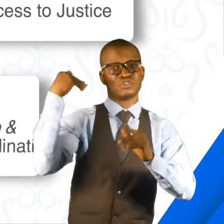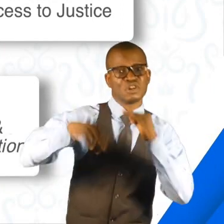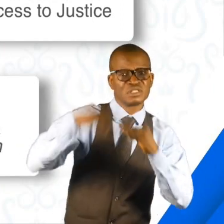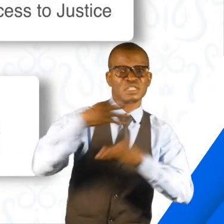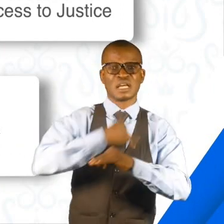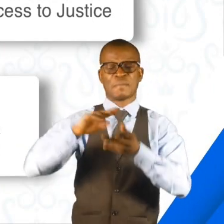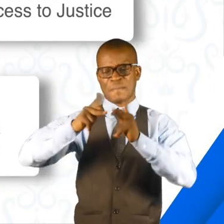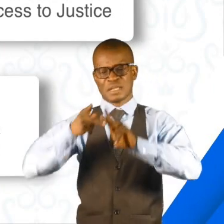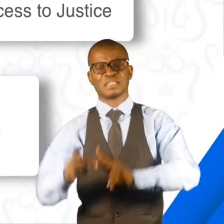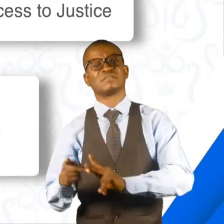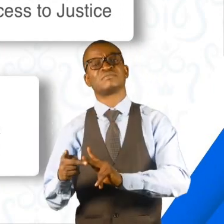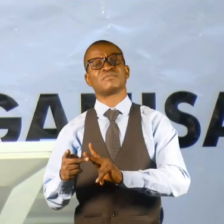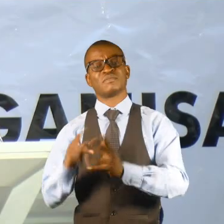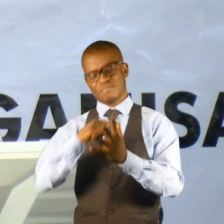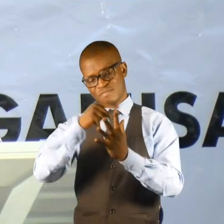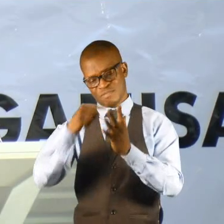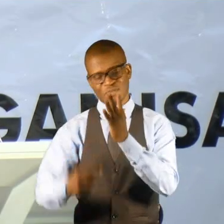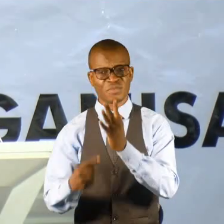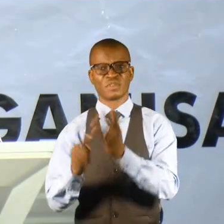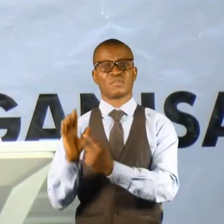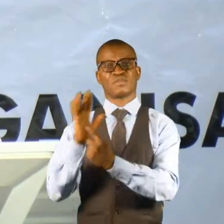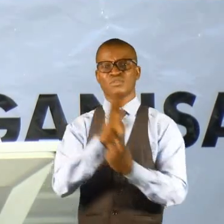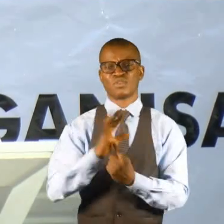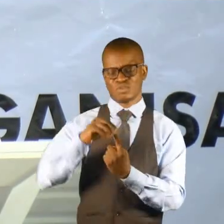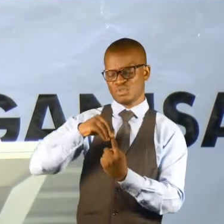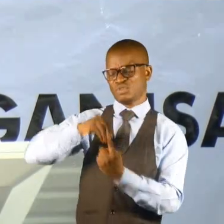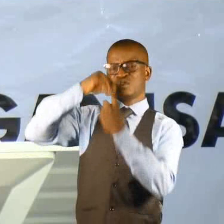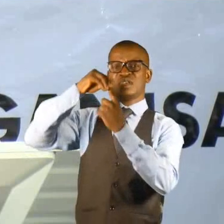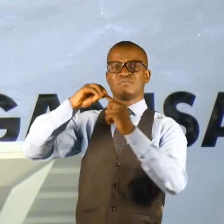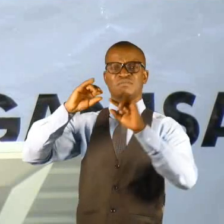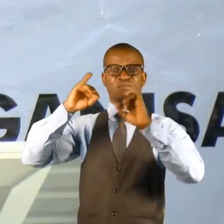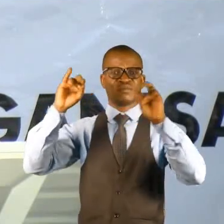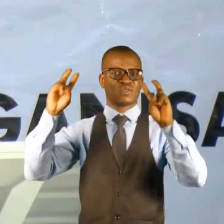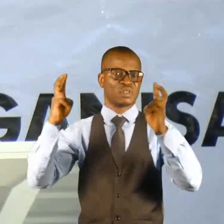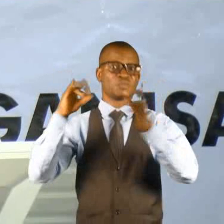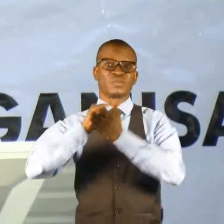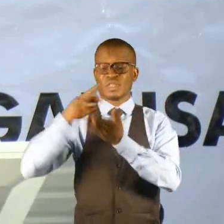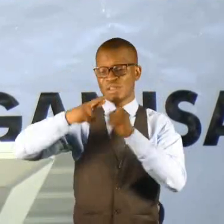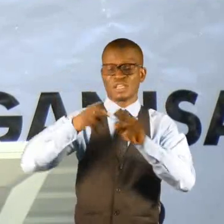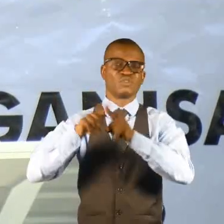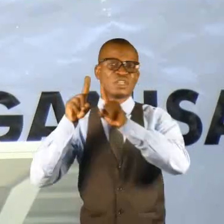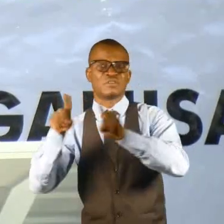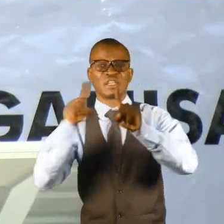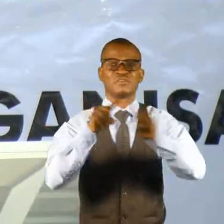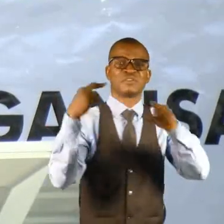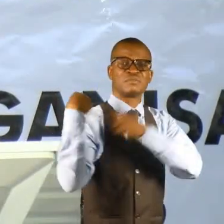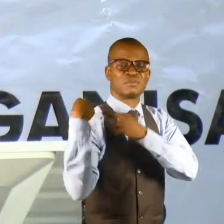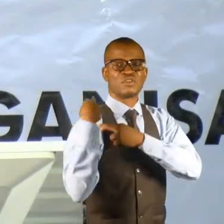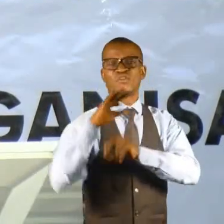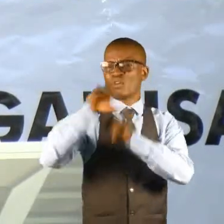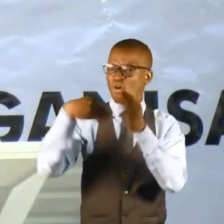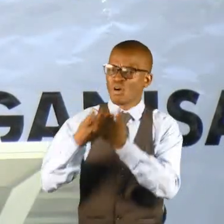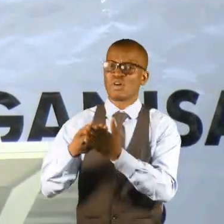and partnership and coordination. These components feature unique contents and actions that relate to the various